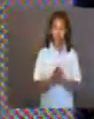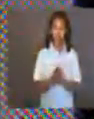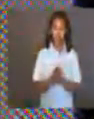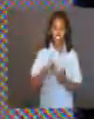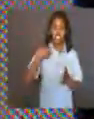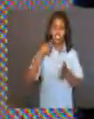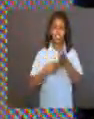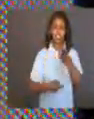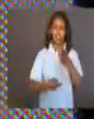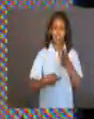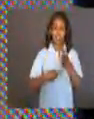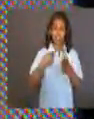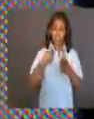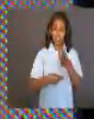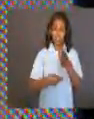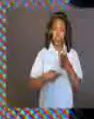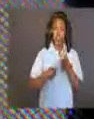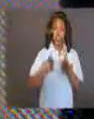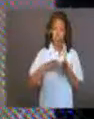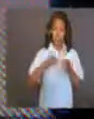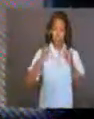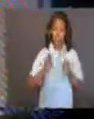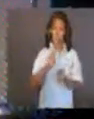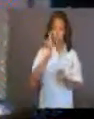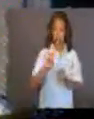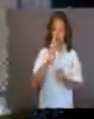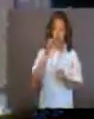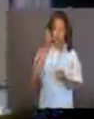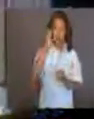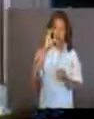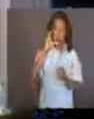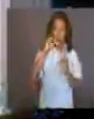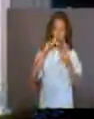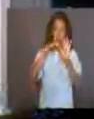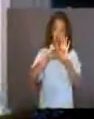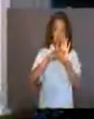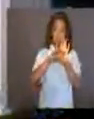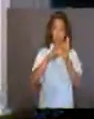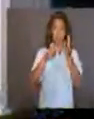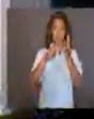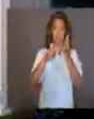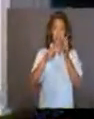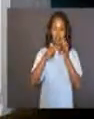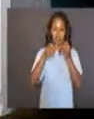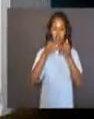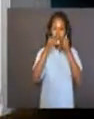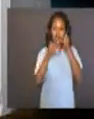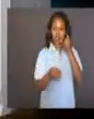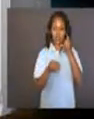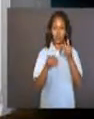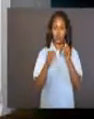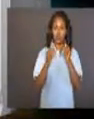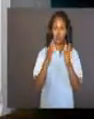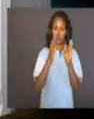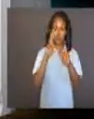The result is that we can use cathode ray tubes to display